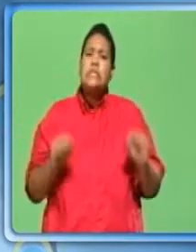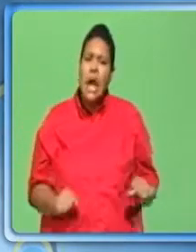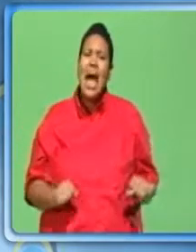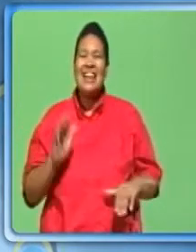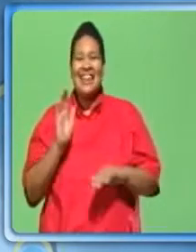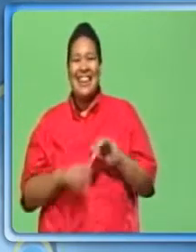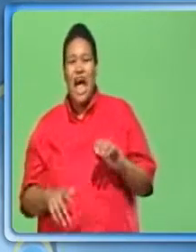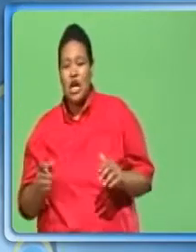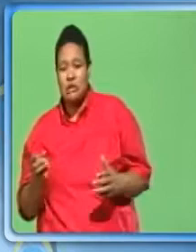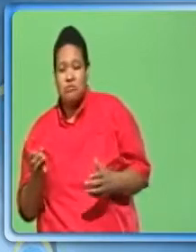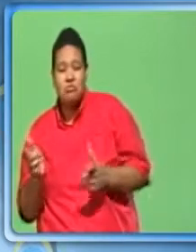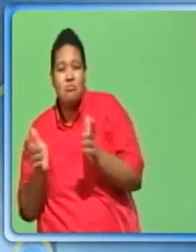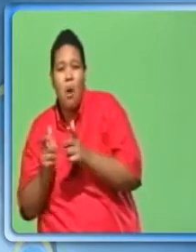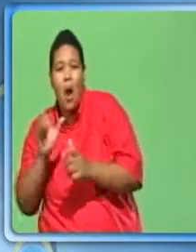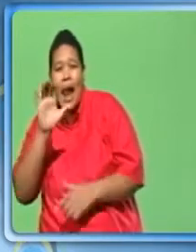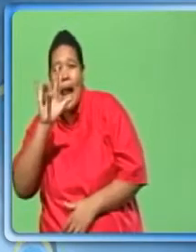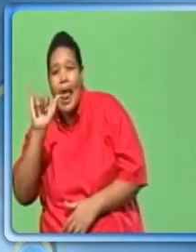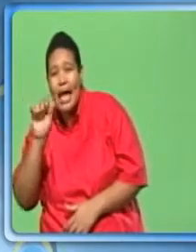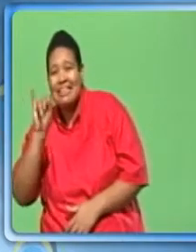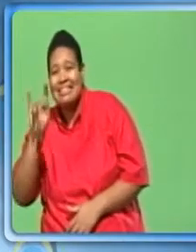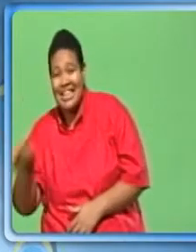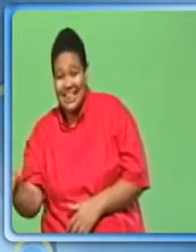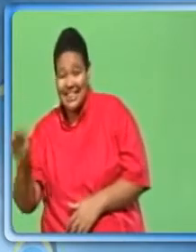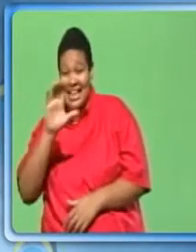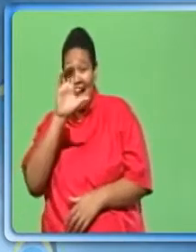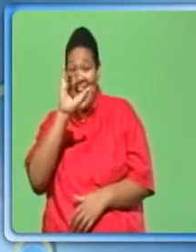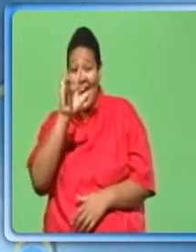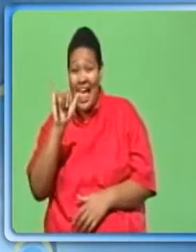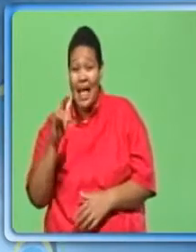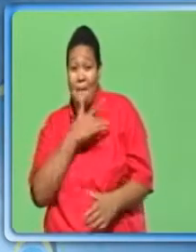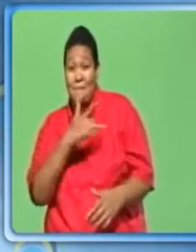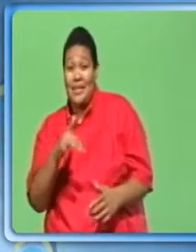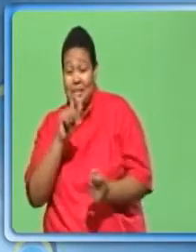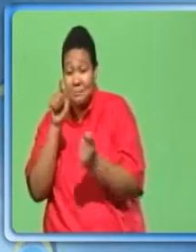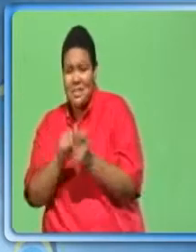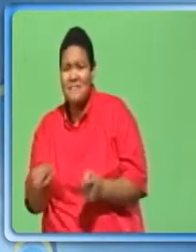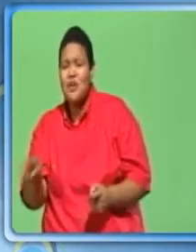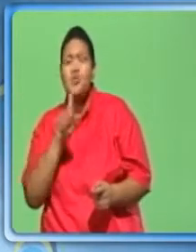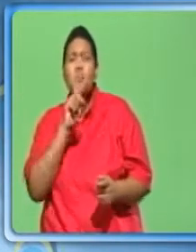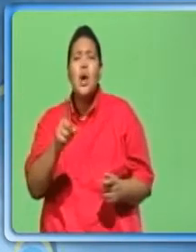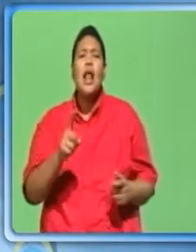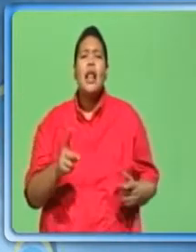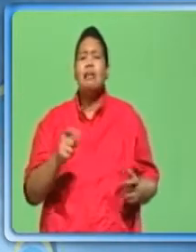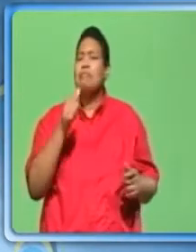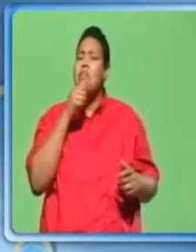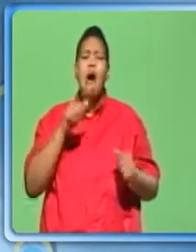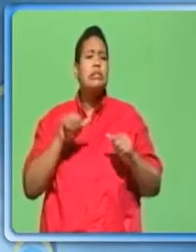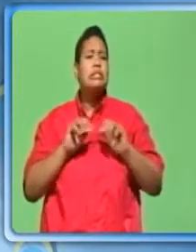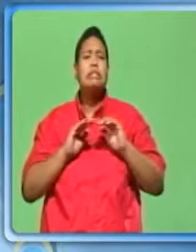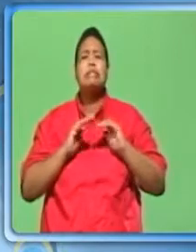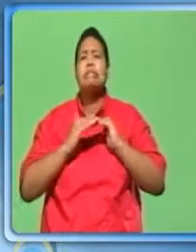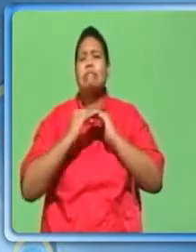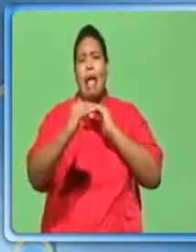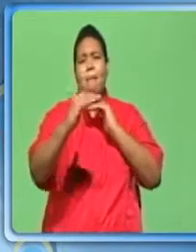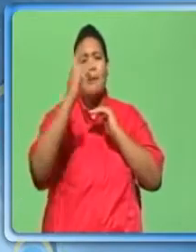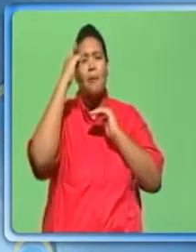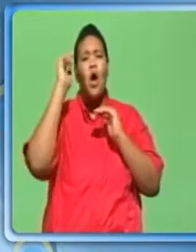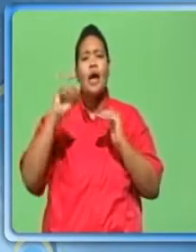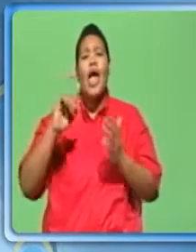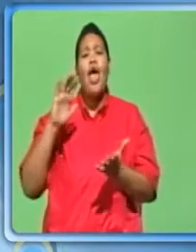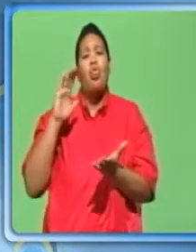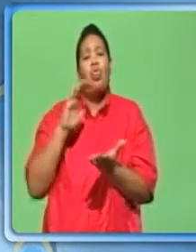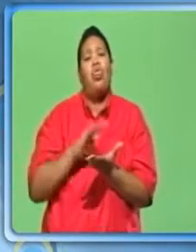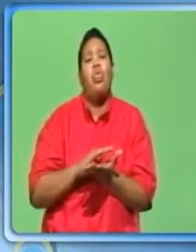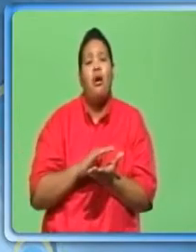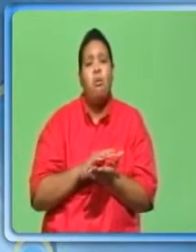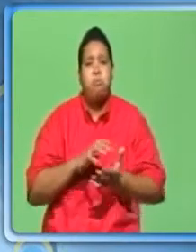than silt or clay. Clay soils, in particular, tend to be unstable because they shrink and